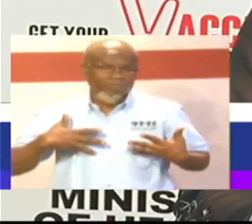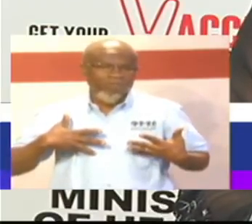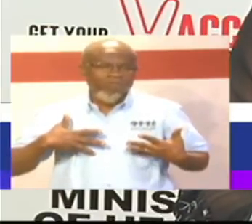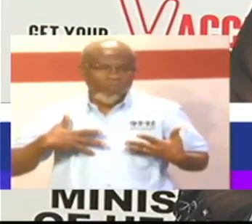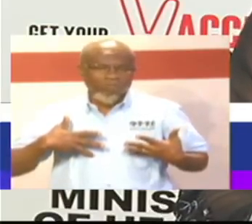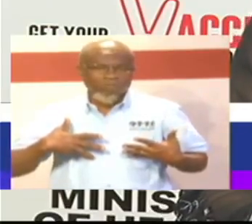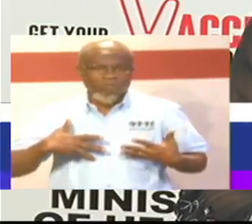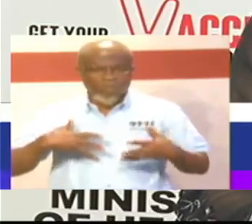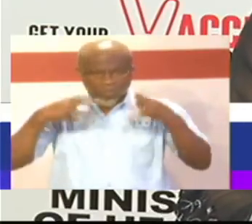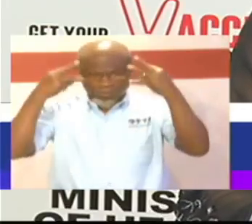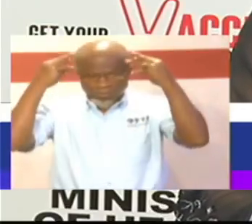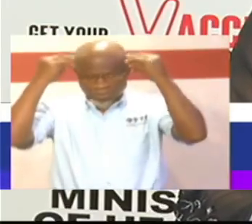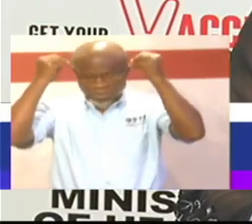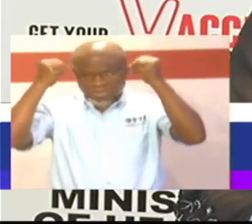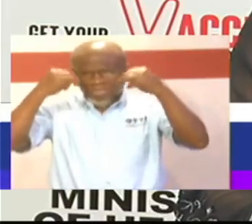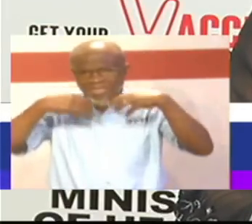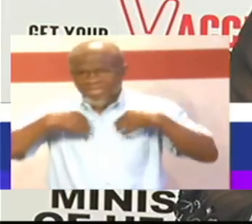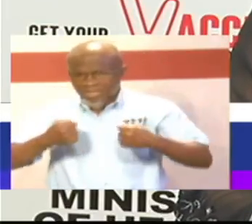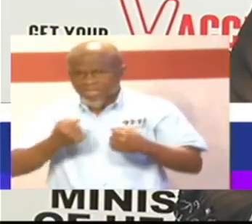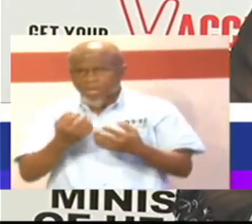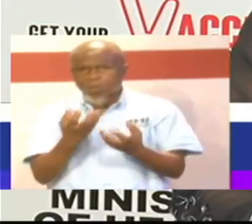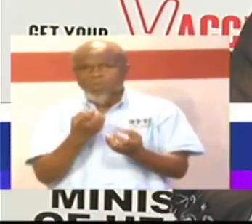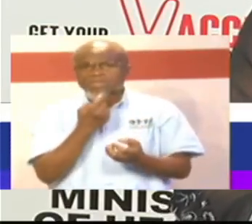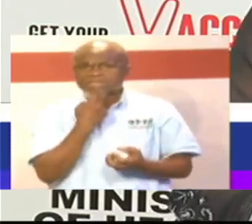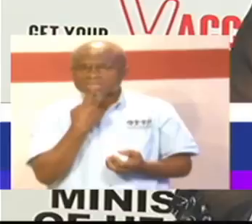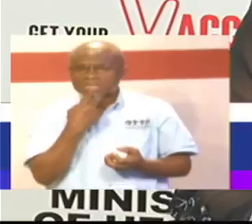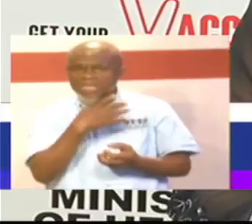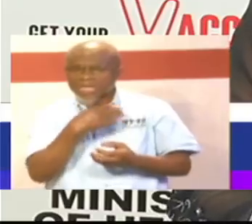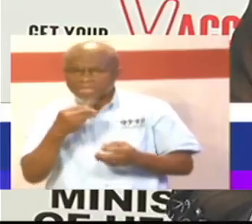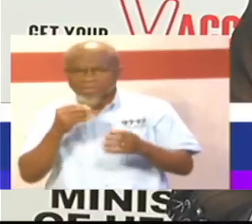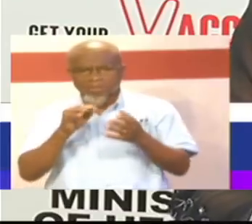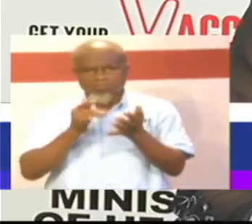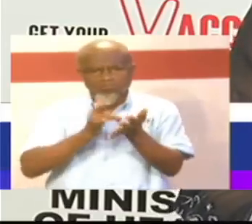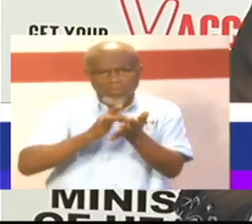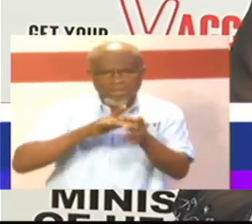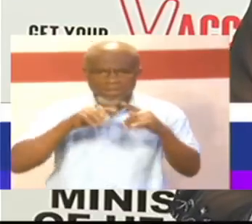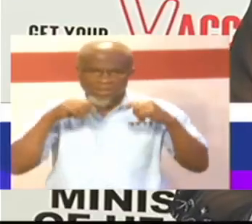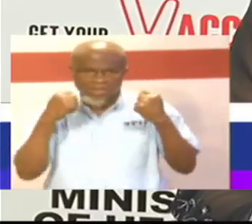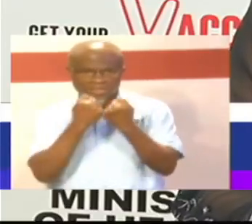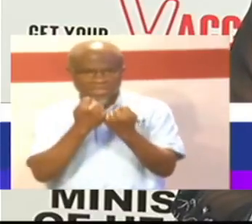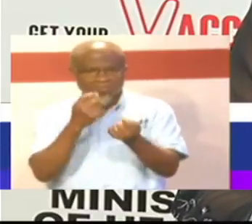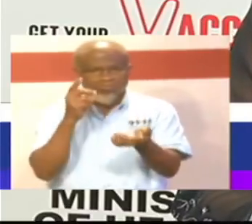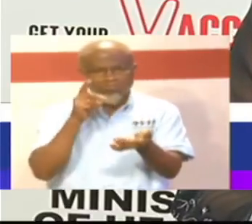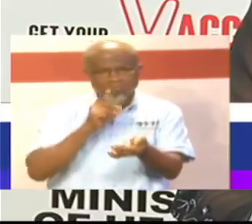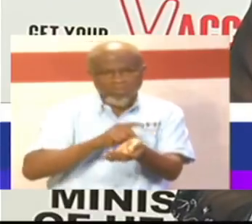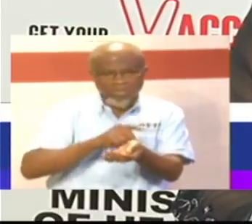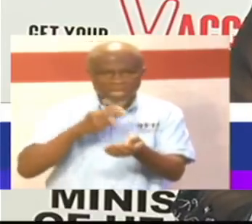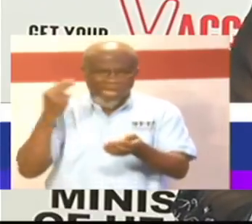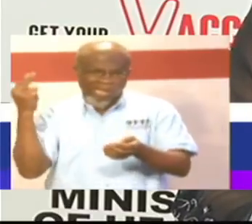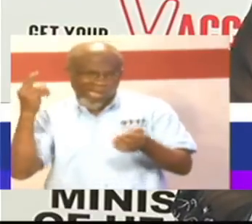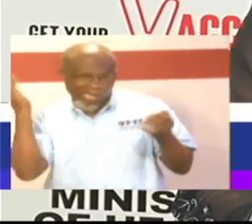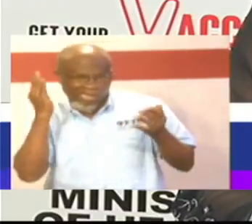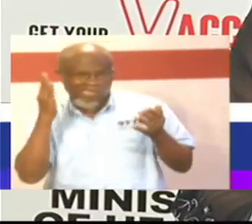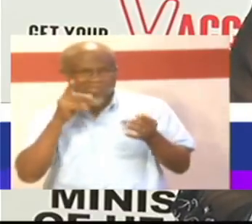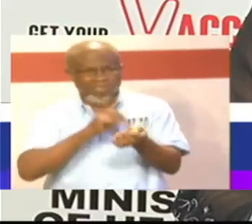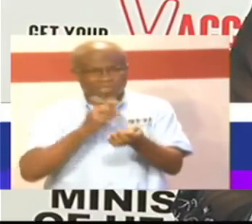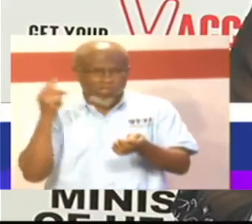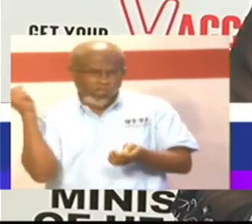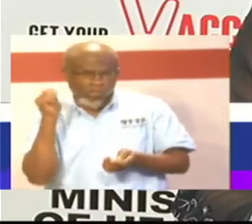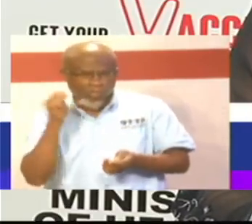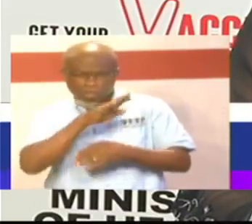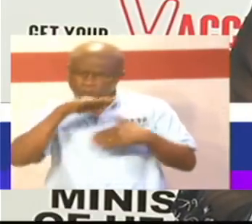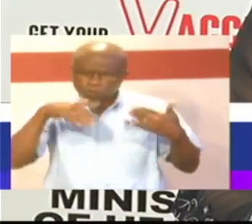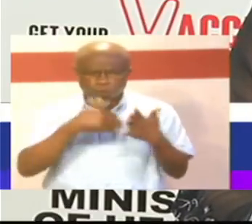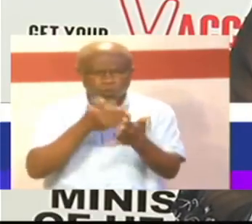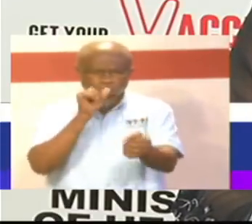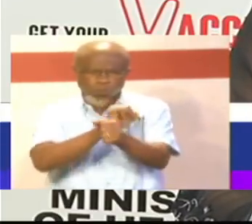Chief Medical Officer, the Ministry of Health's team, Dr. Hines, Dr. Trotman, myself, as well as every